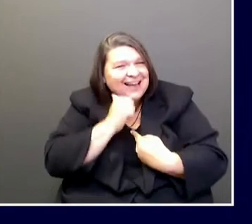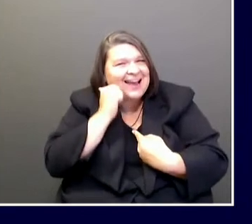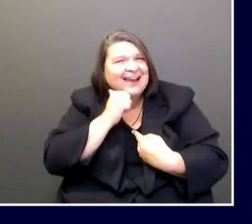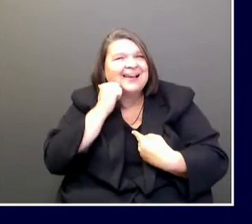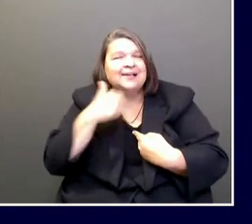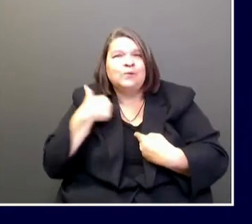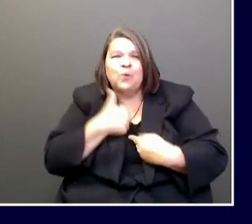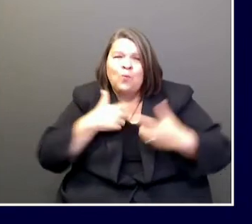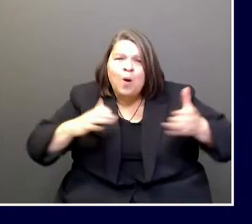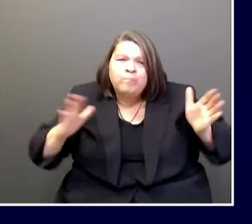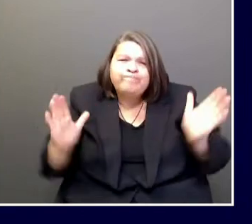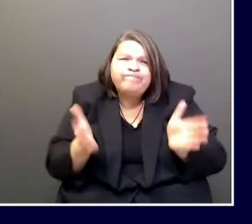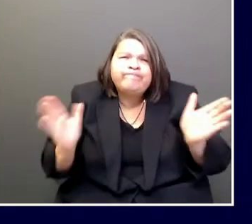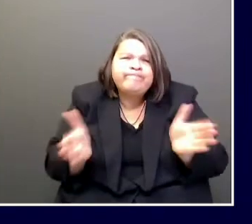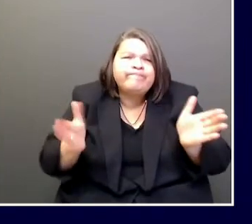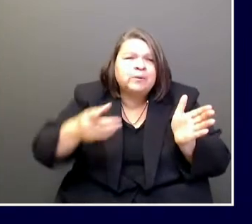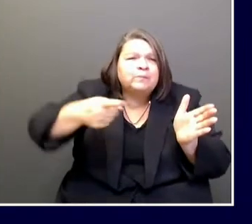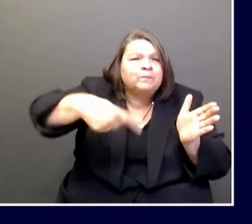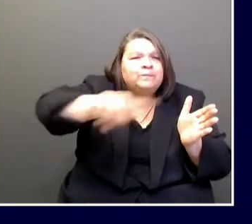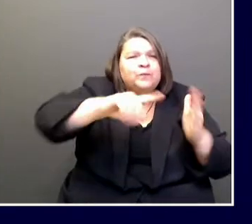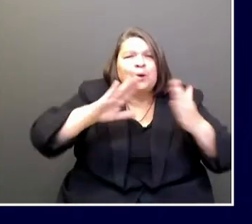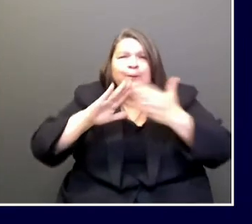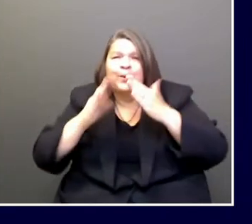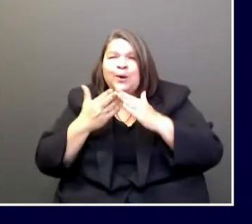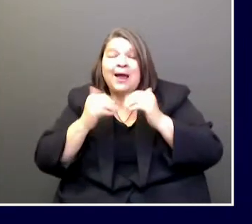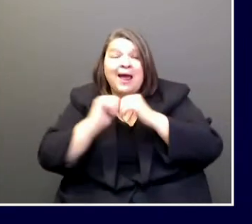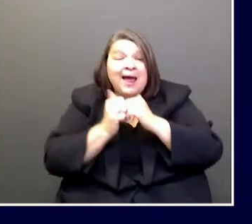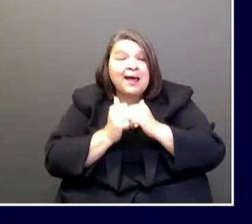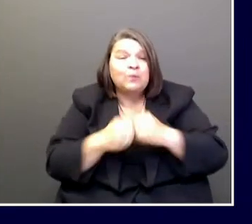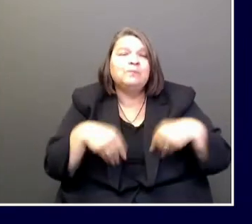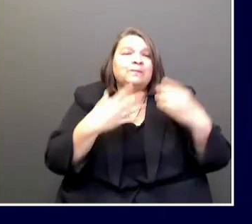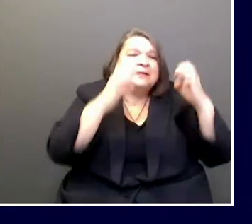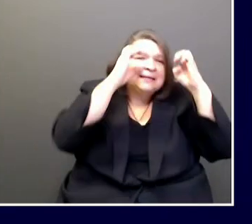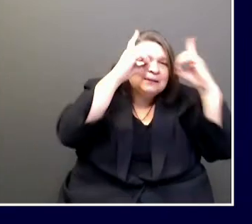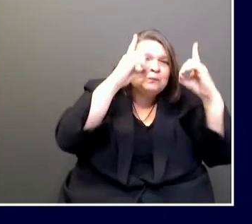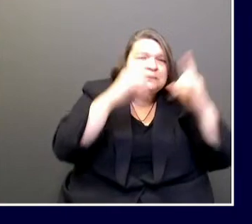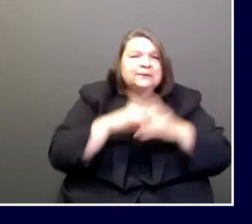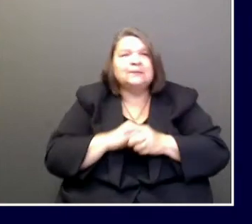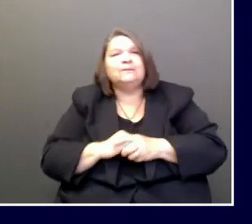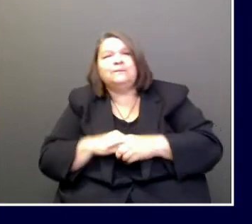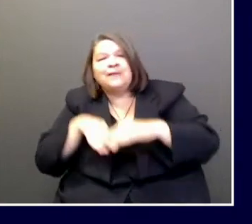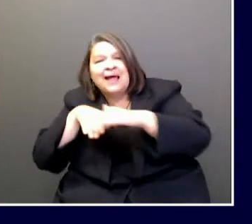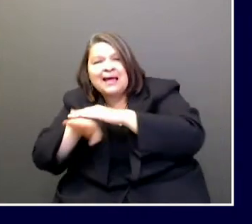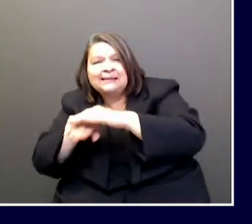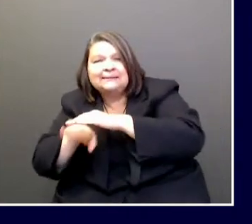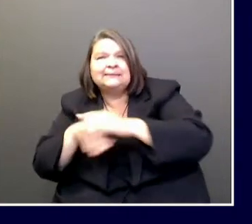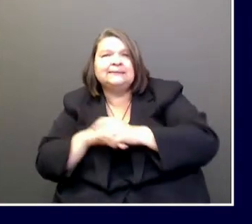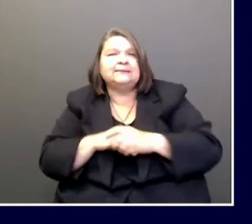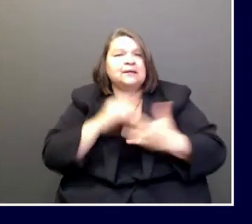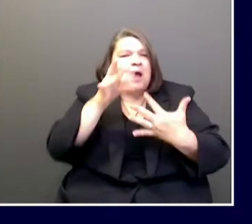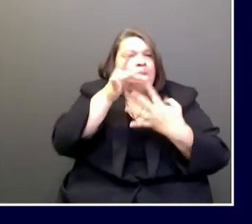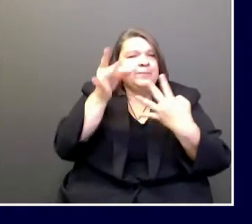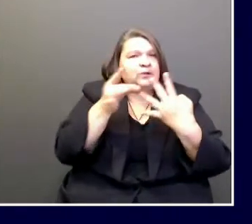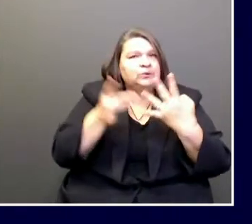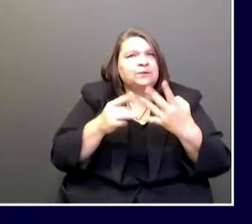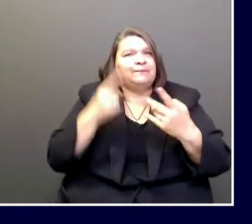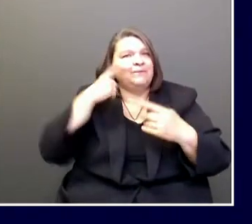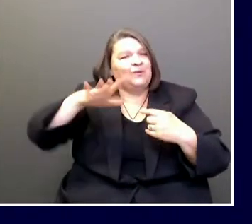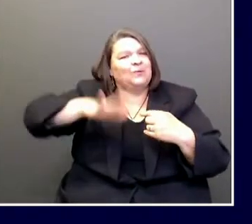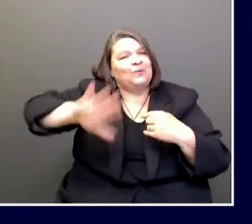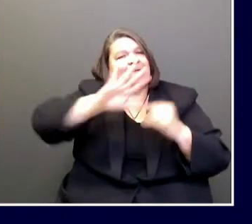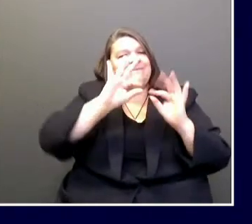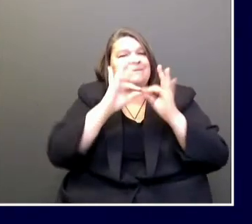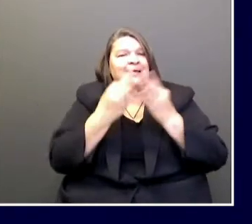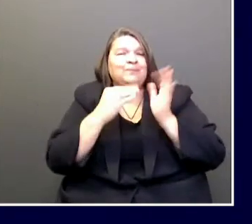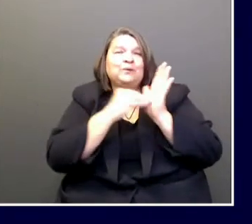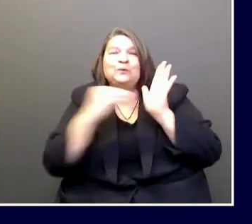information, they will be able to make the best decisions for their communities, and we can limit the spread of COVID-19 in schools. So with